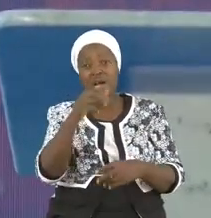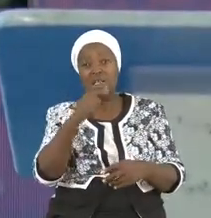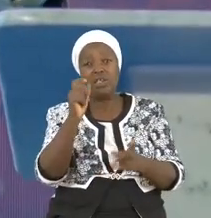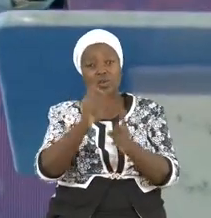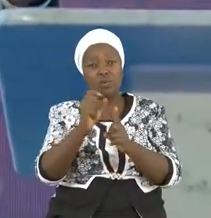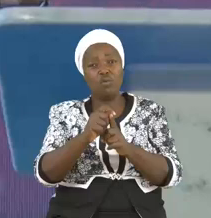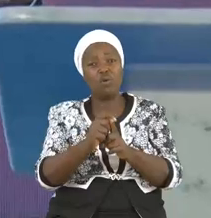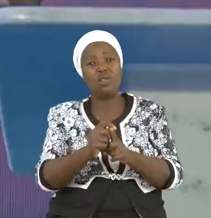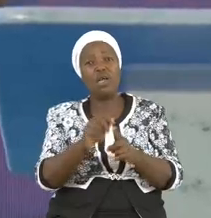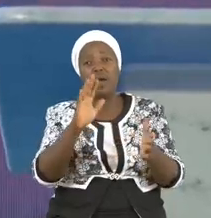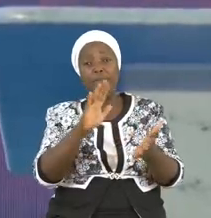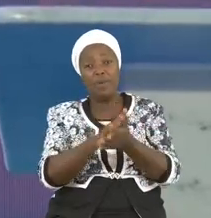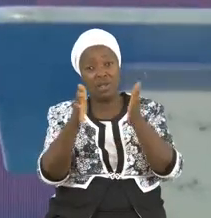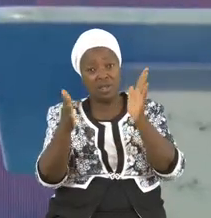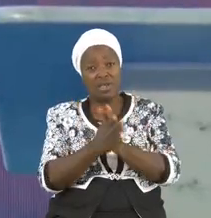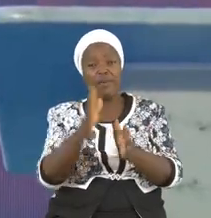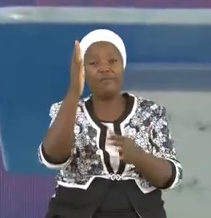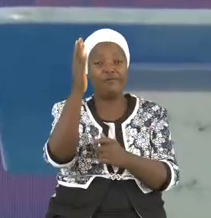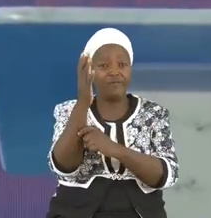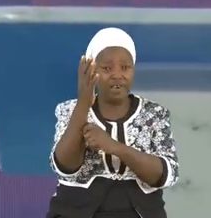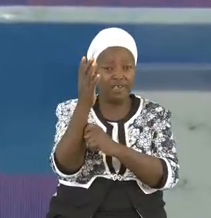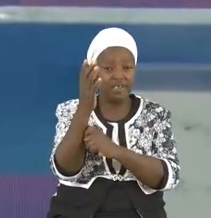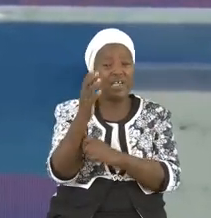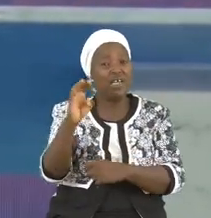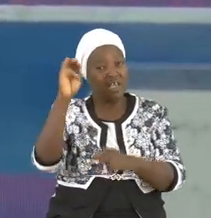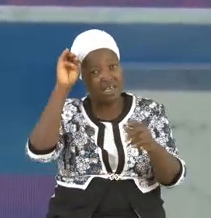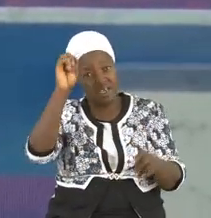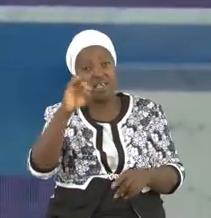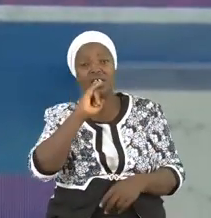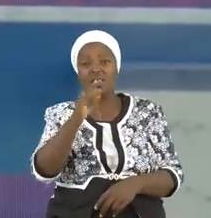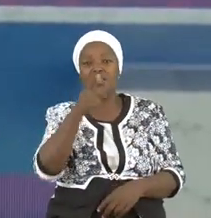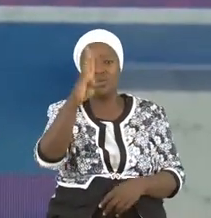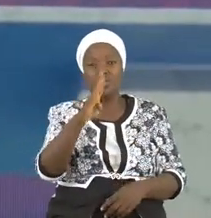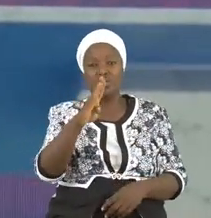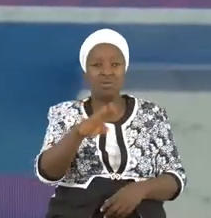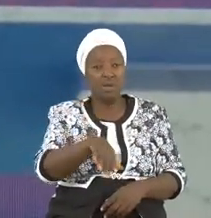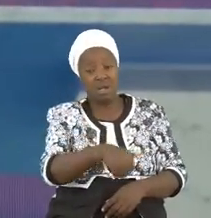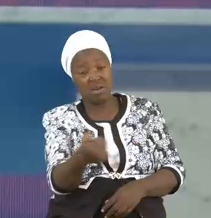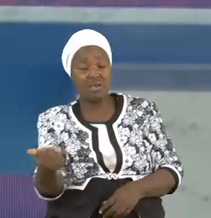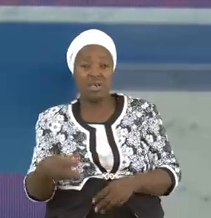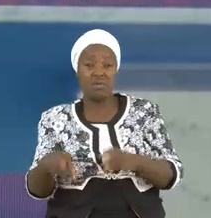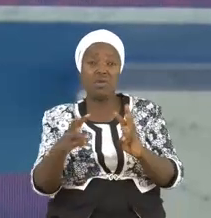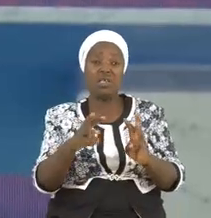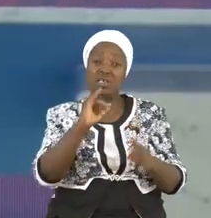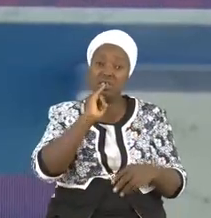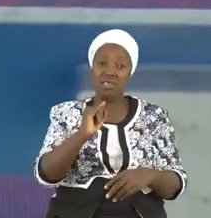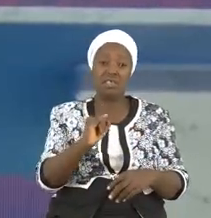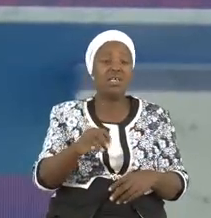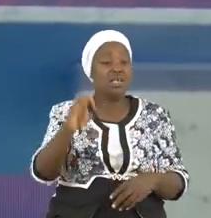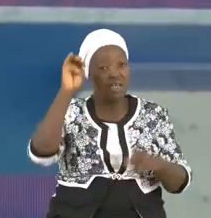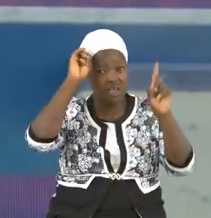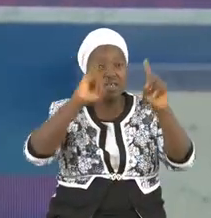flesh. He is God. On the other hand, he is man, because he said,